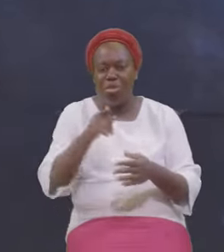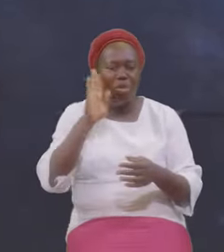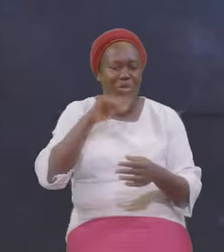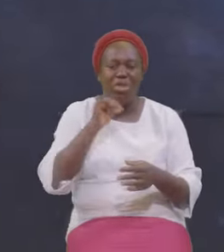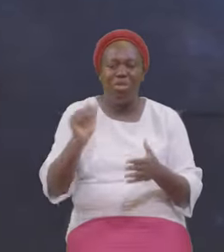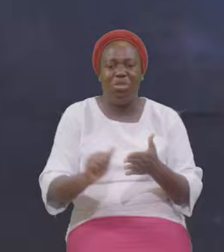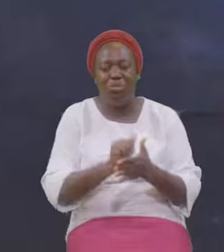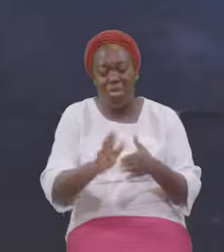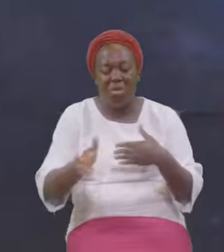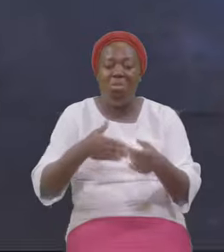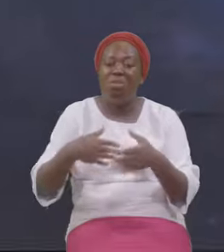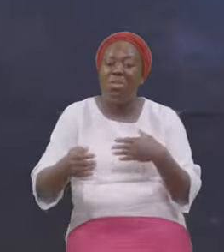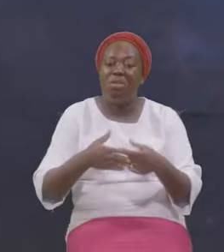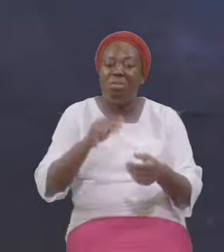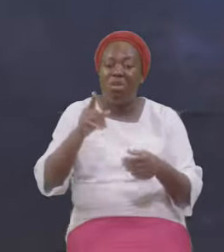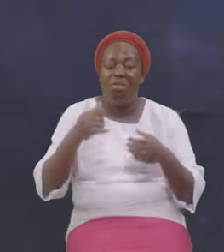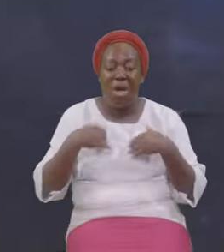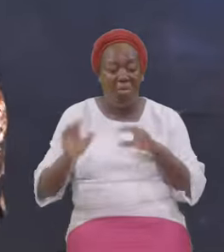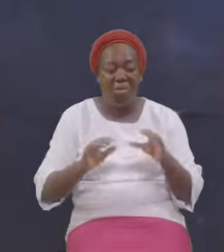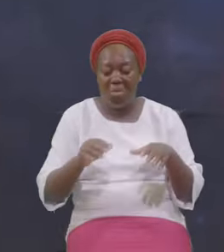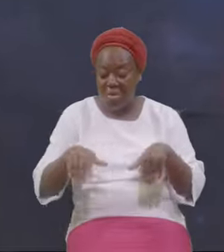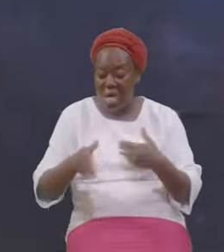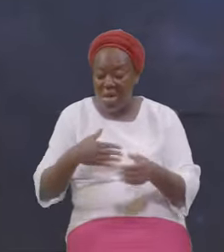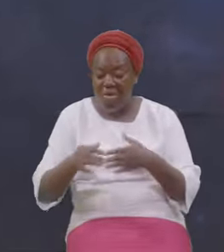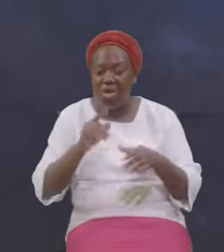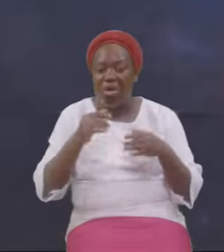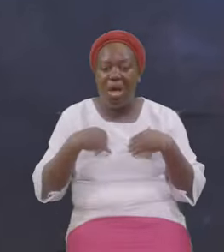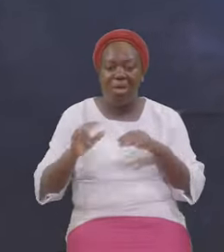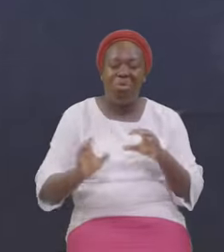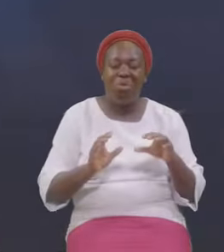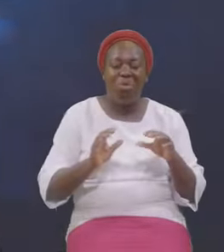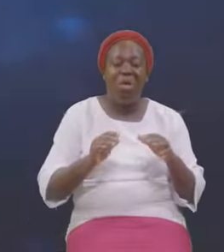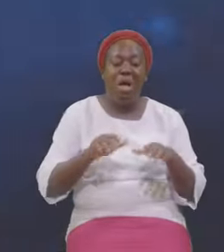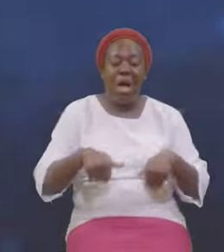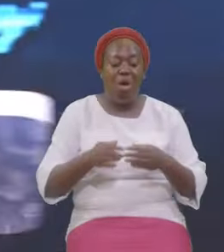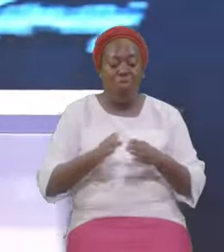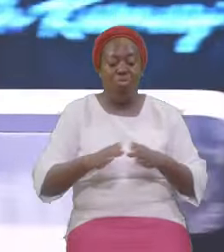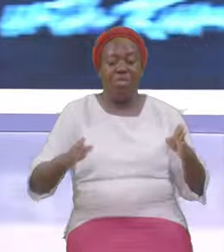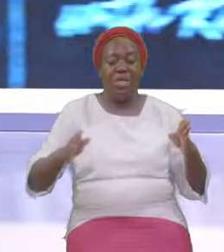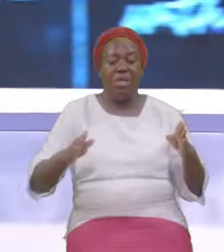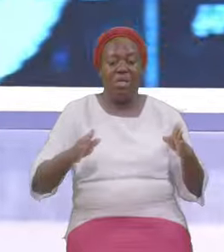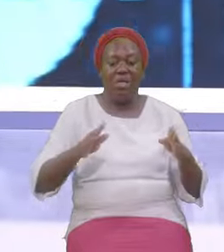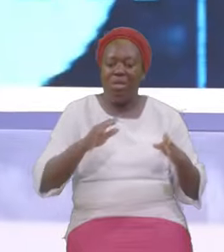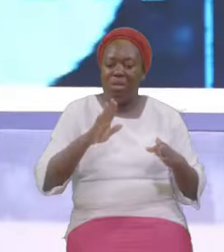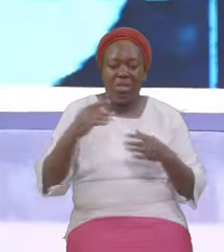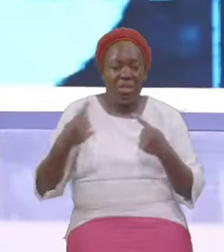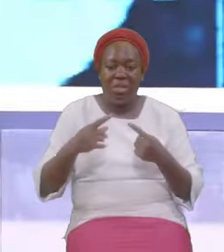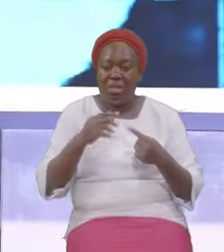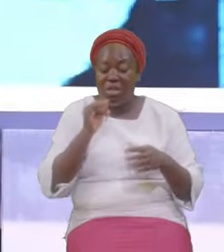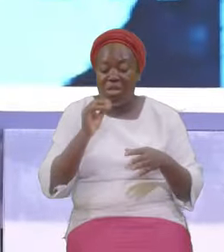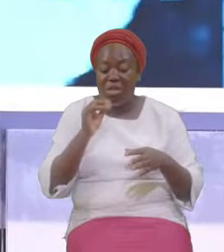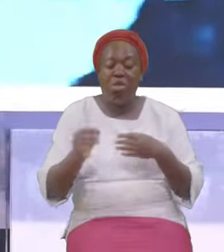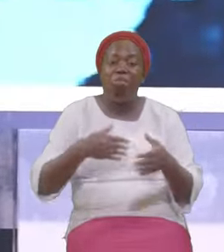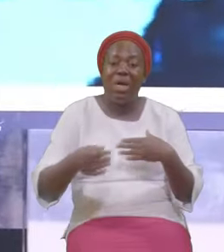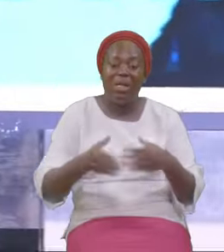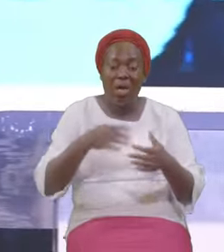you've done, however you have gone, and how deep you might have been, no matter what, tonight,